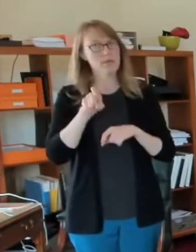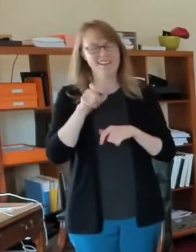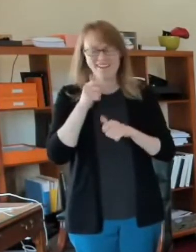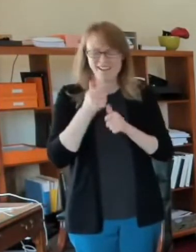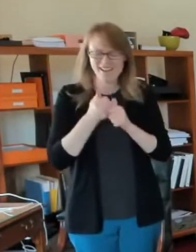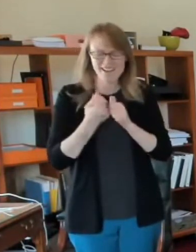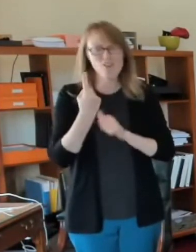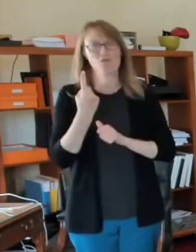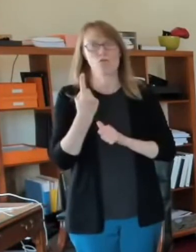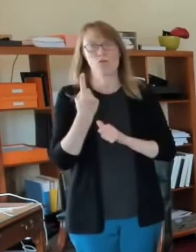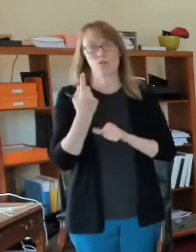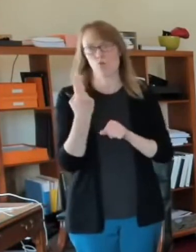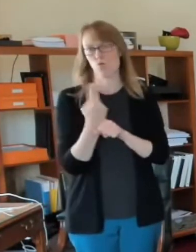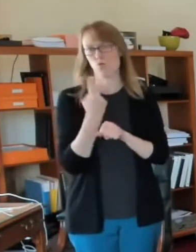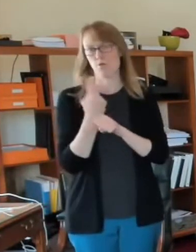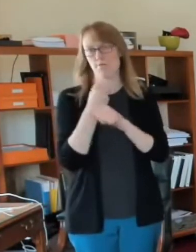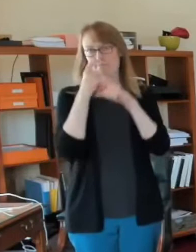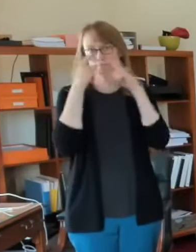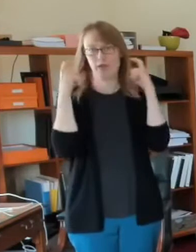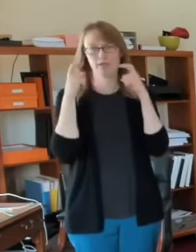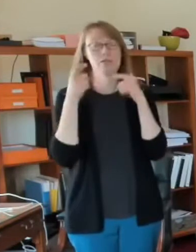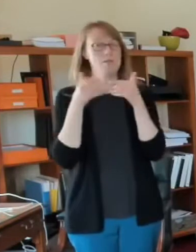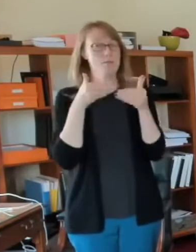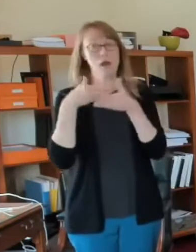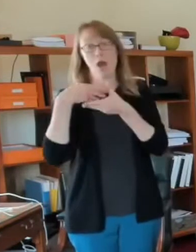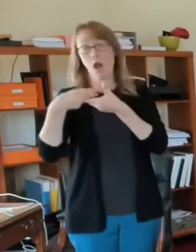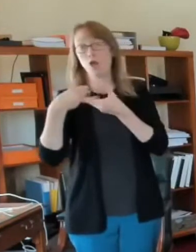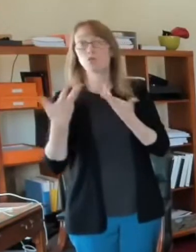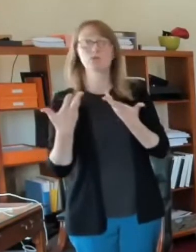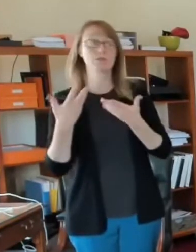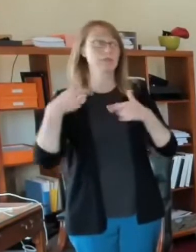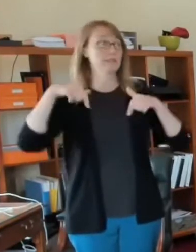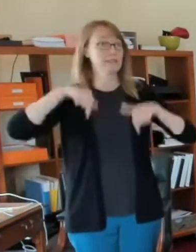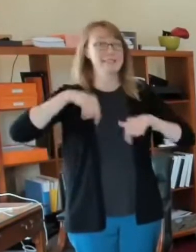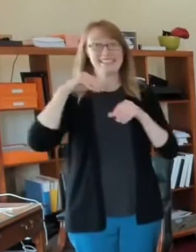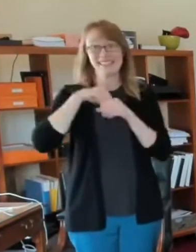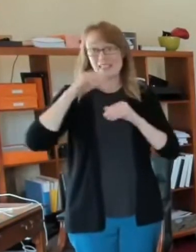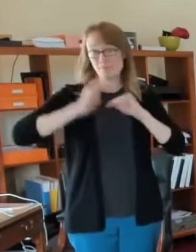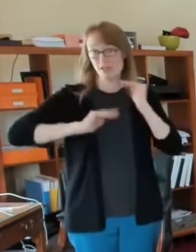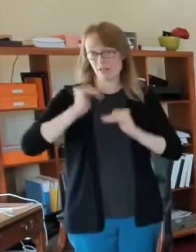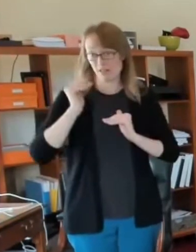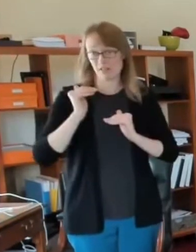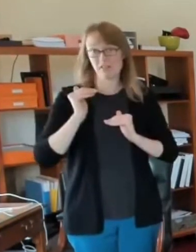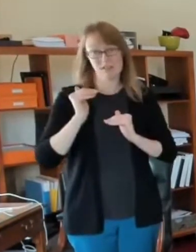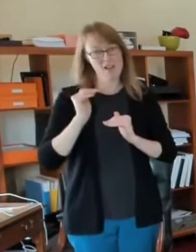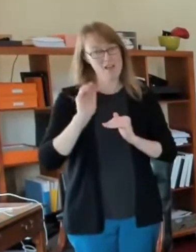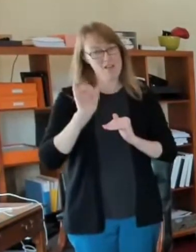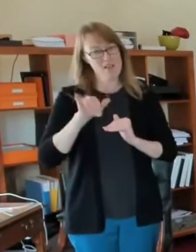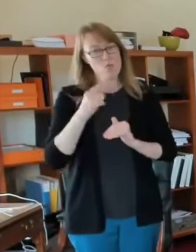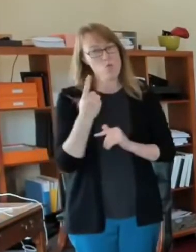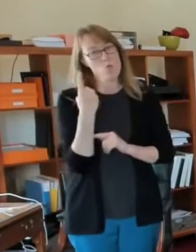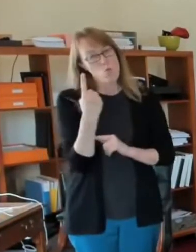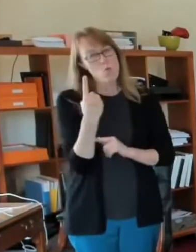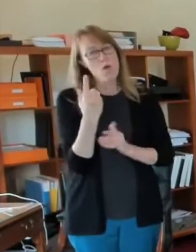It's pretty much the only lever to pull, short of pulling back on business openings.